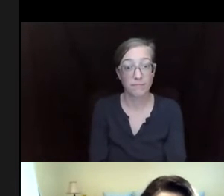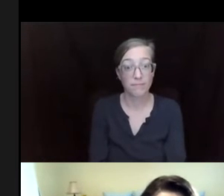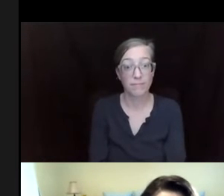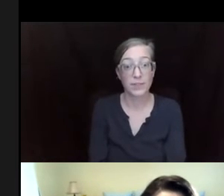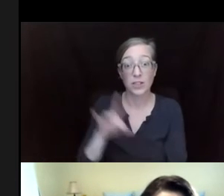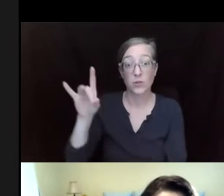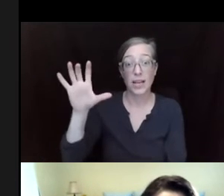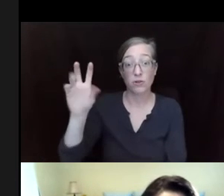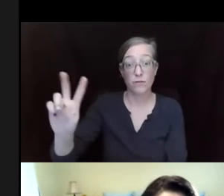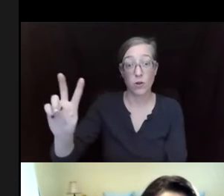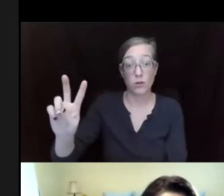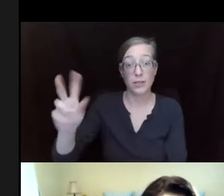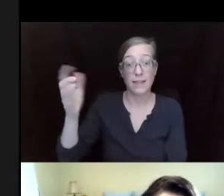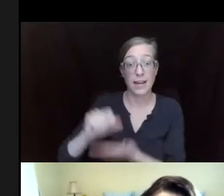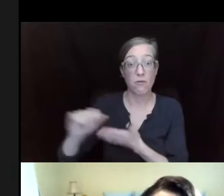electric field, and